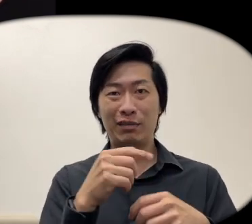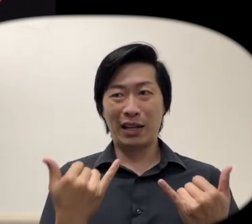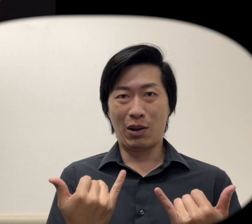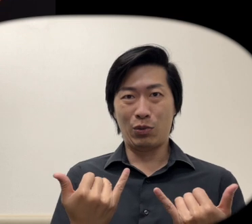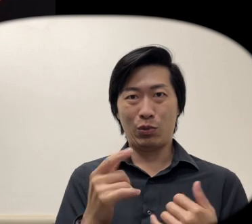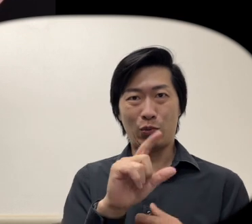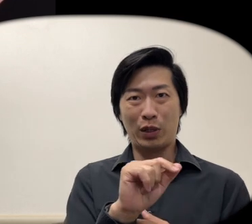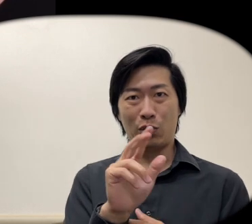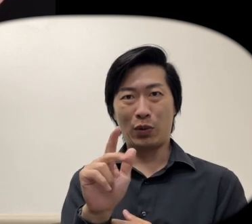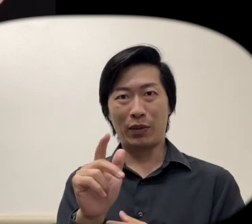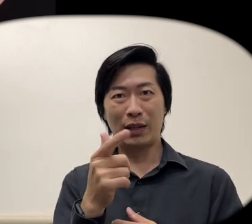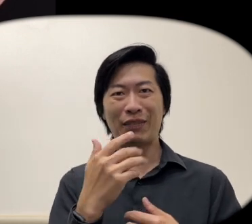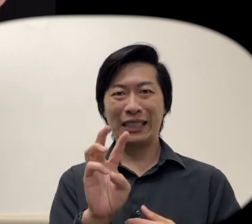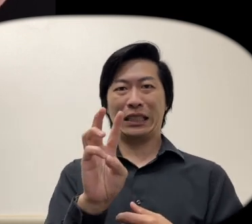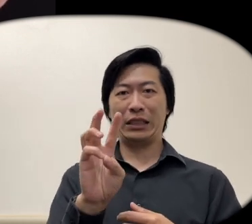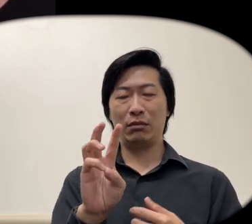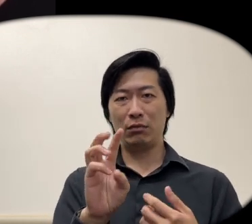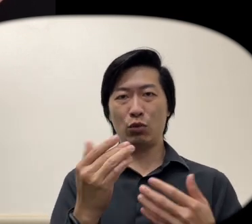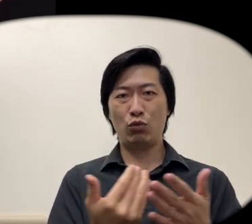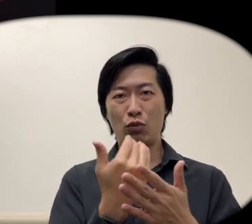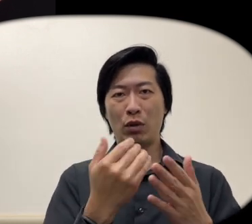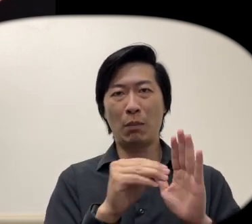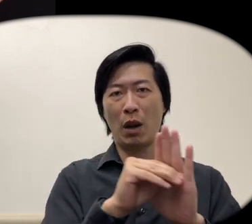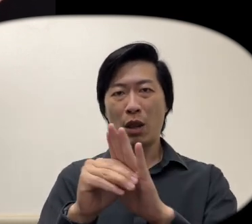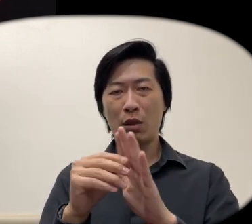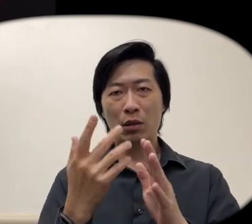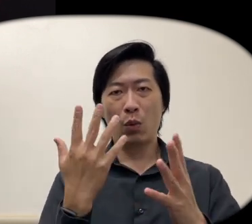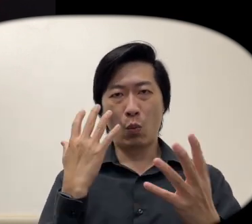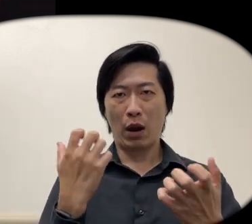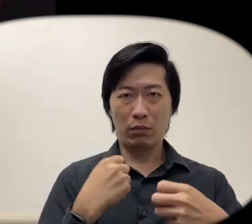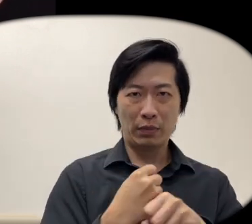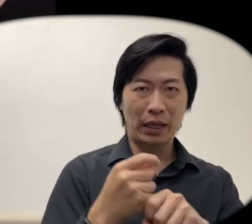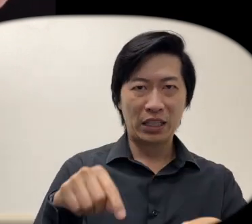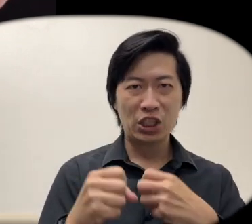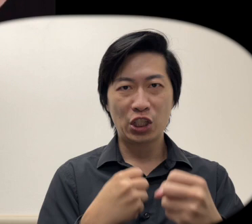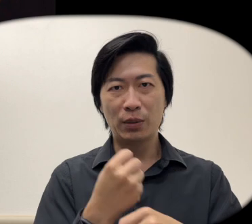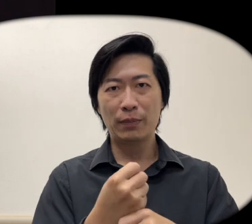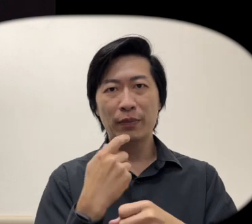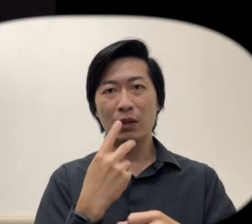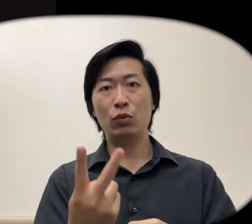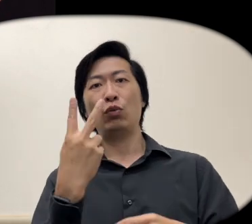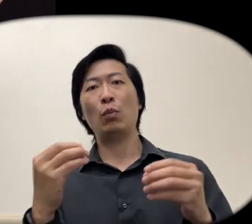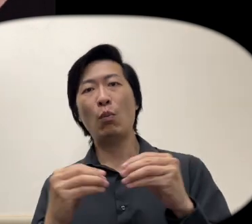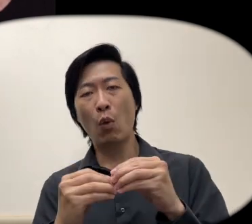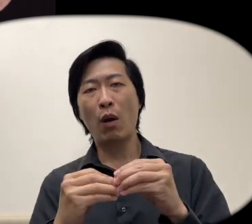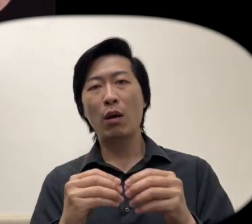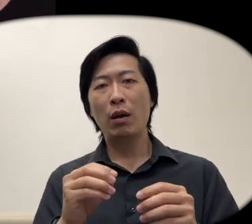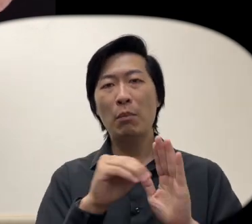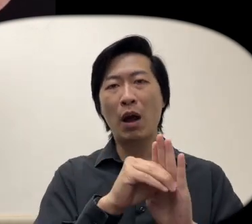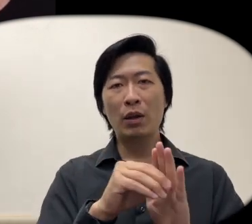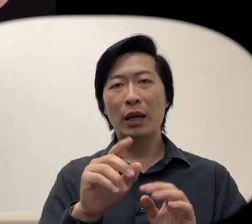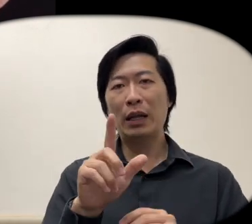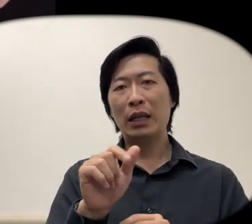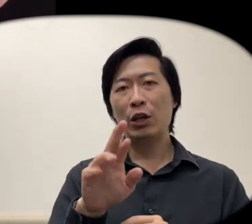6 models that they've just announced that are going to be produced this year, and they have 2 more models in play right now with the Lyriq and the Hummer EV,